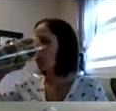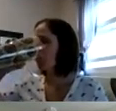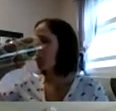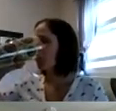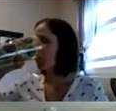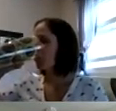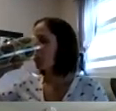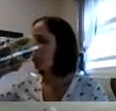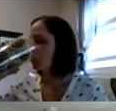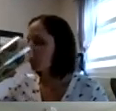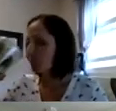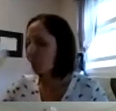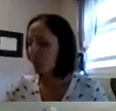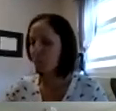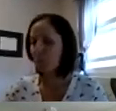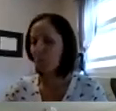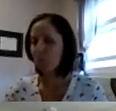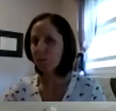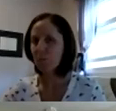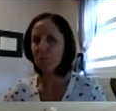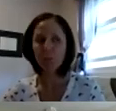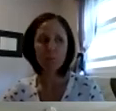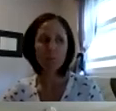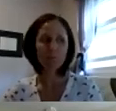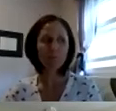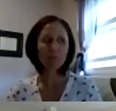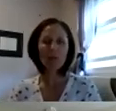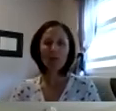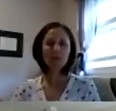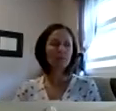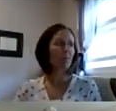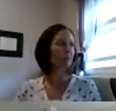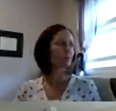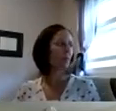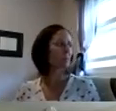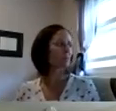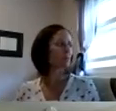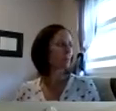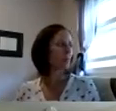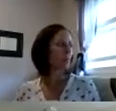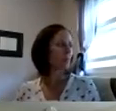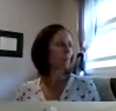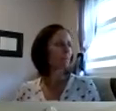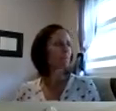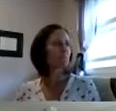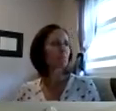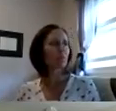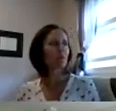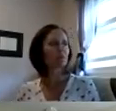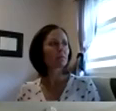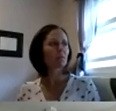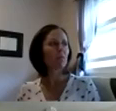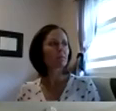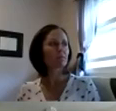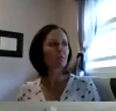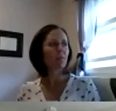is to assist arts organizations with focused recovery and resiliency efforts. And the third is to help communities emerge from